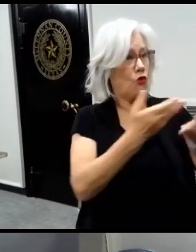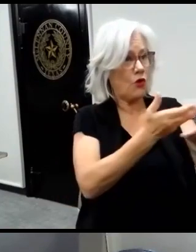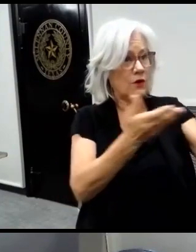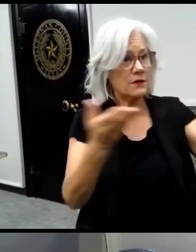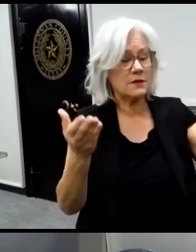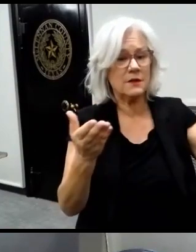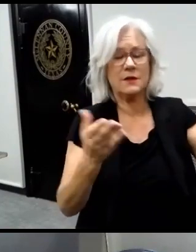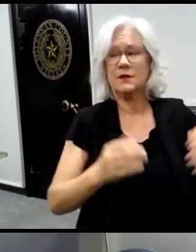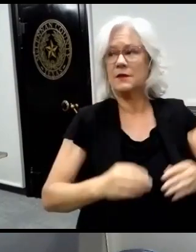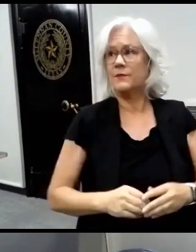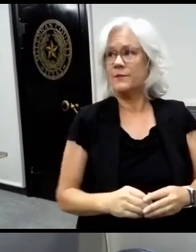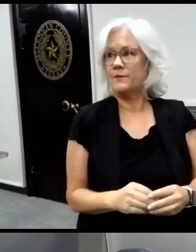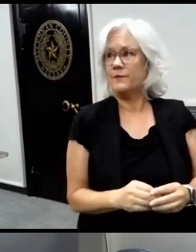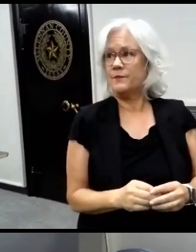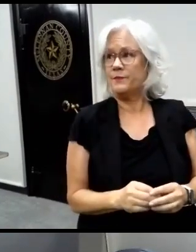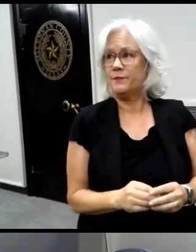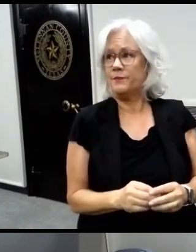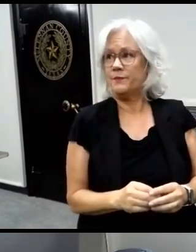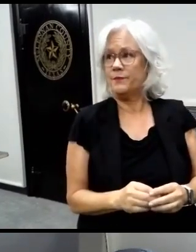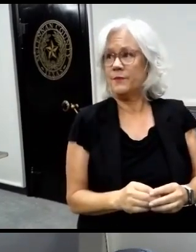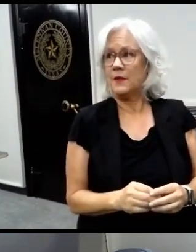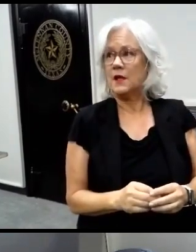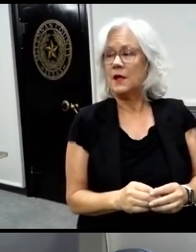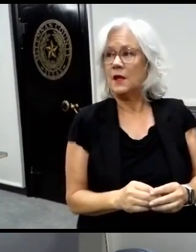Commissioner not here.